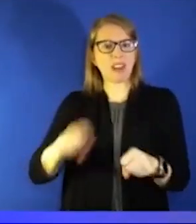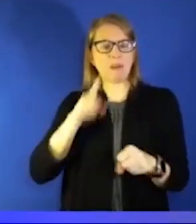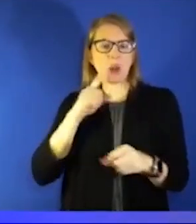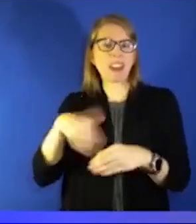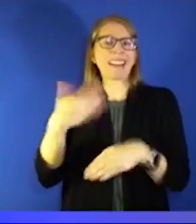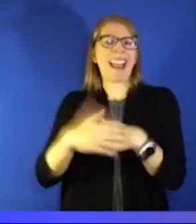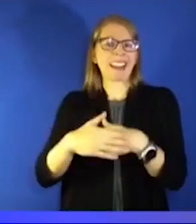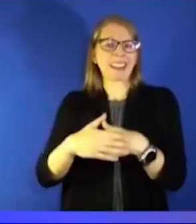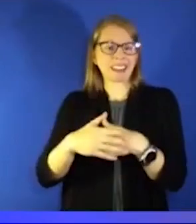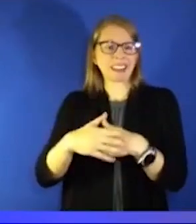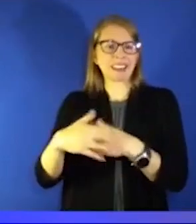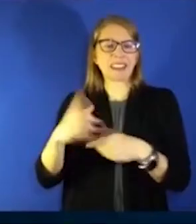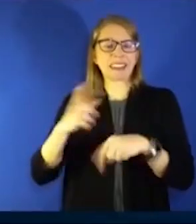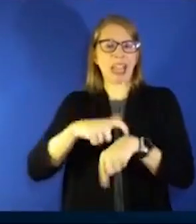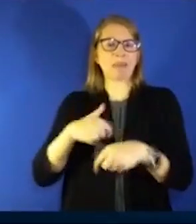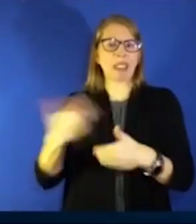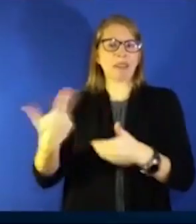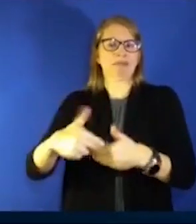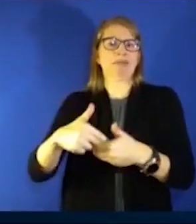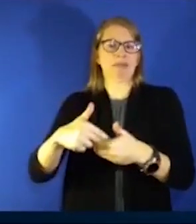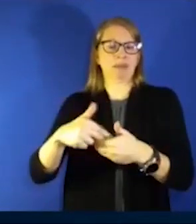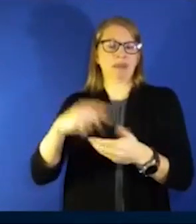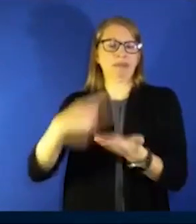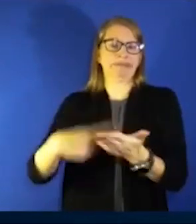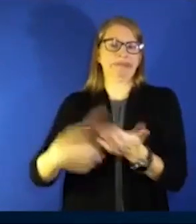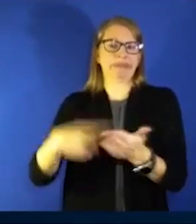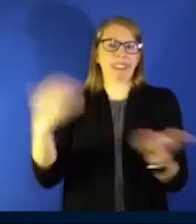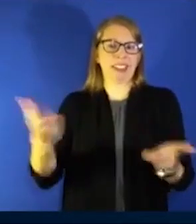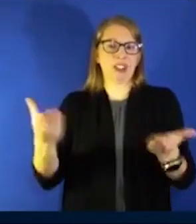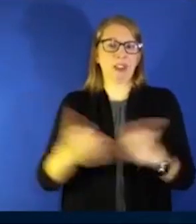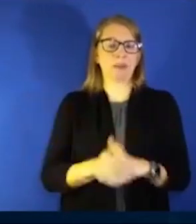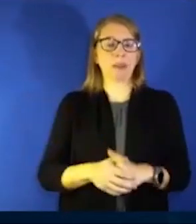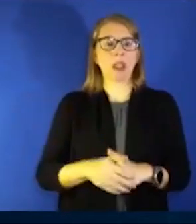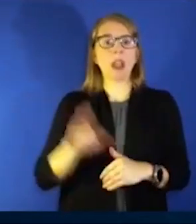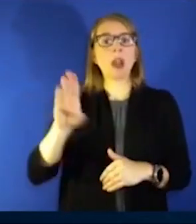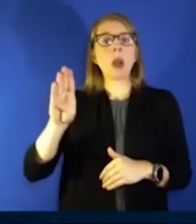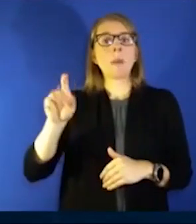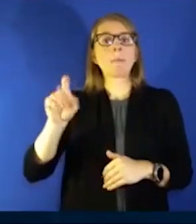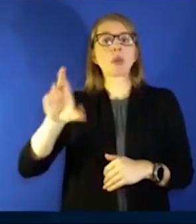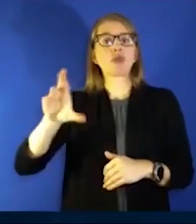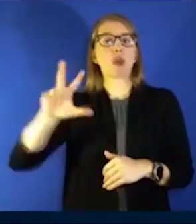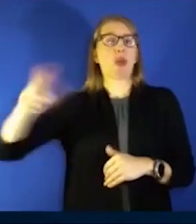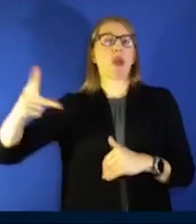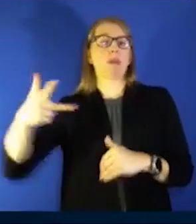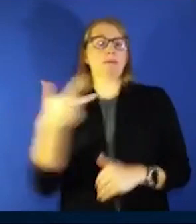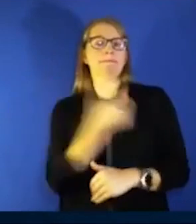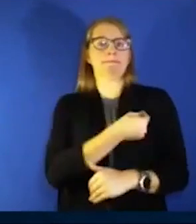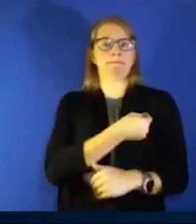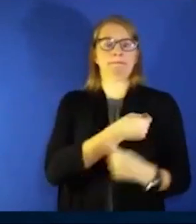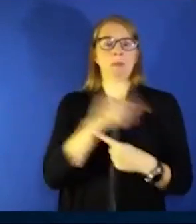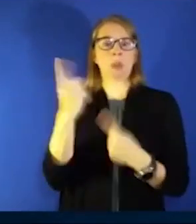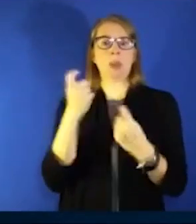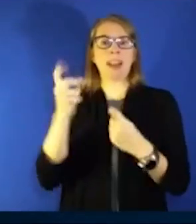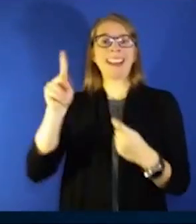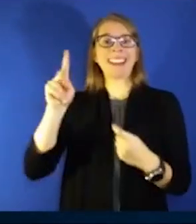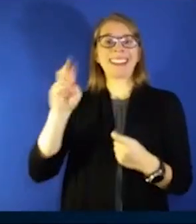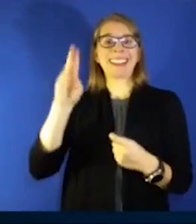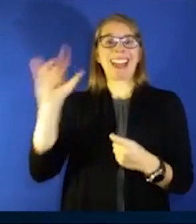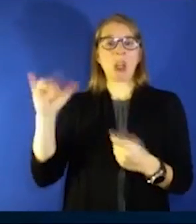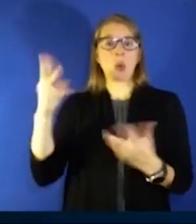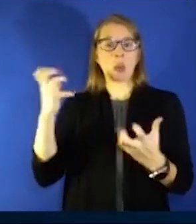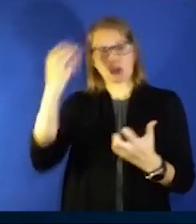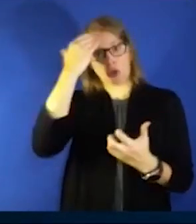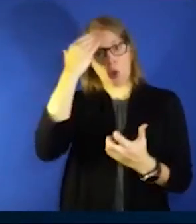talk about that. So. Okay, we will get into that. Let's get to some booster questions. Kitty wants to know, do we know, are boosters being